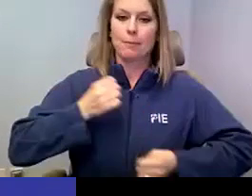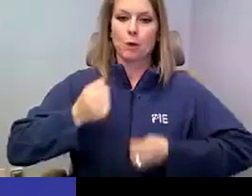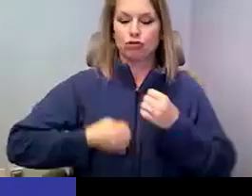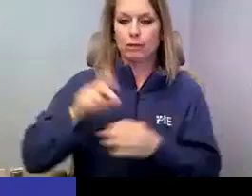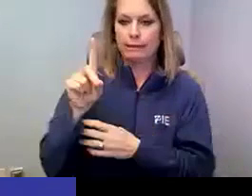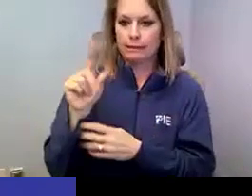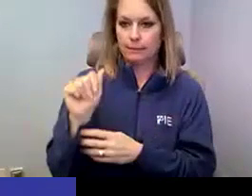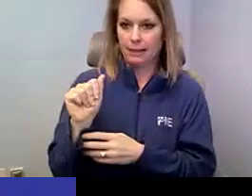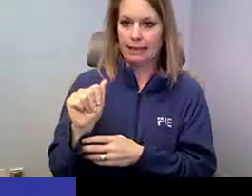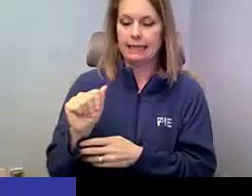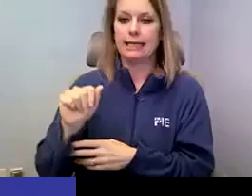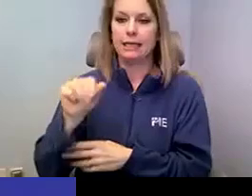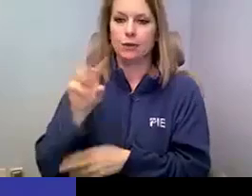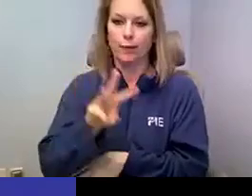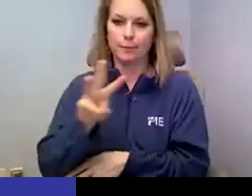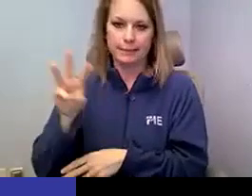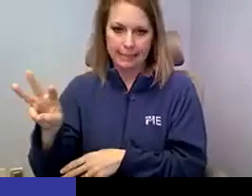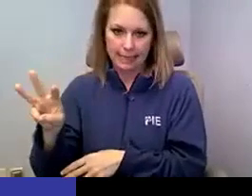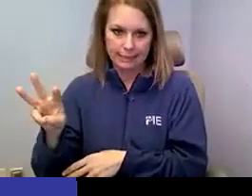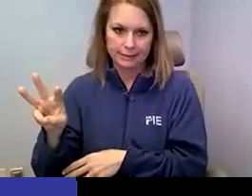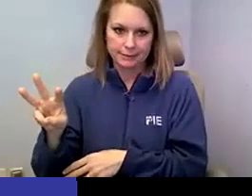Learning Event webpage.